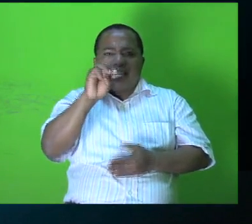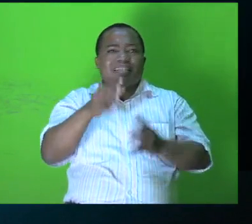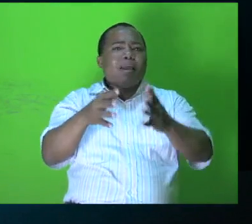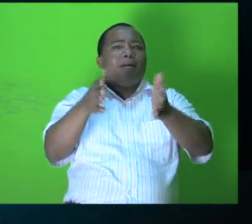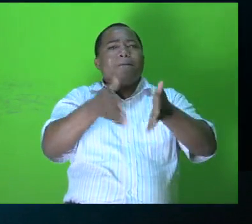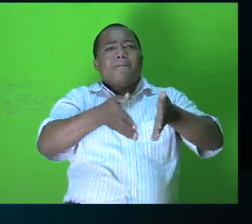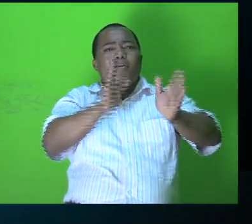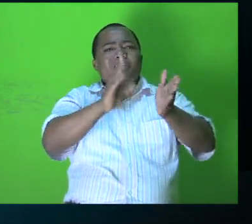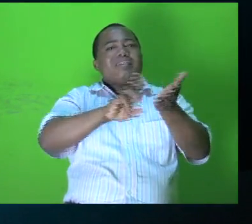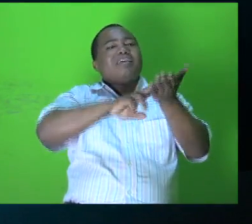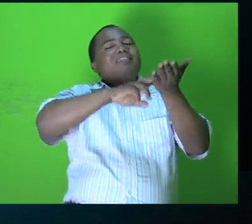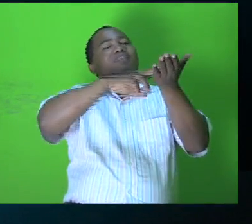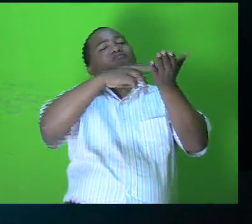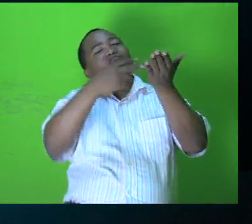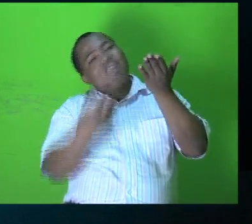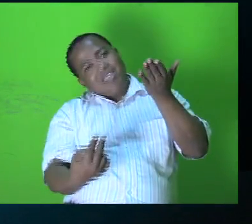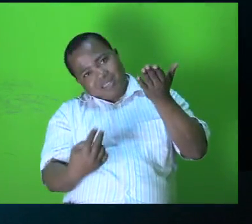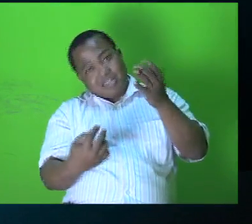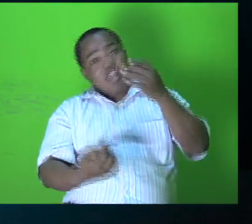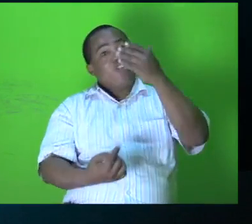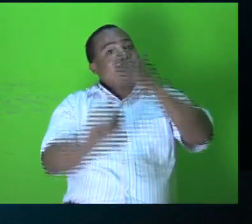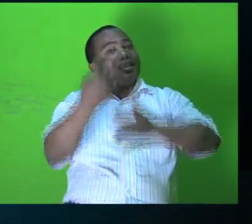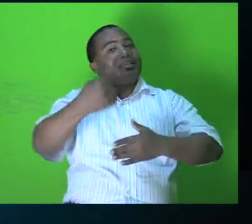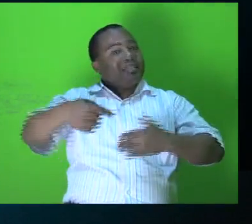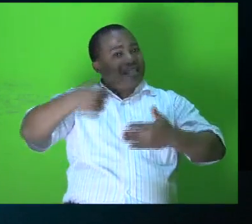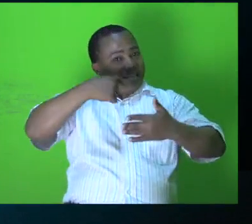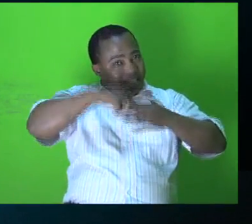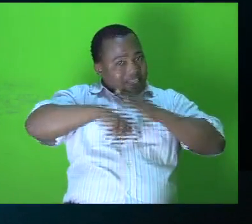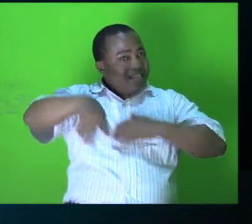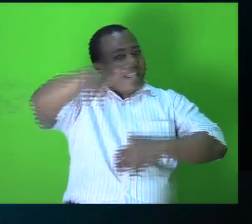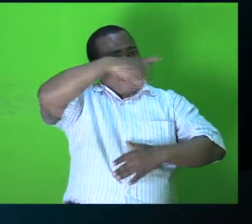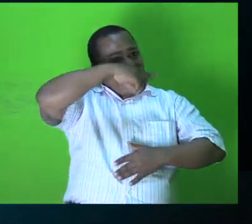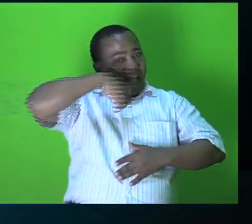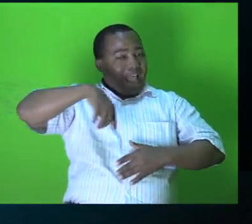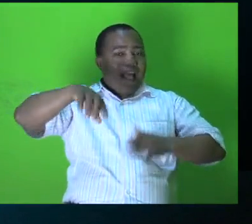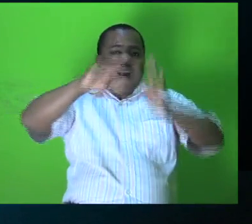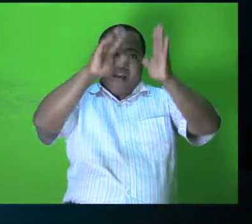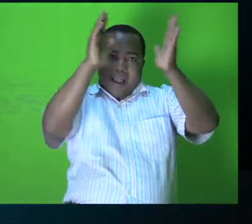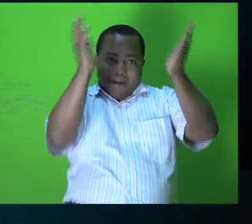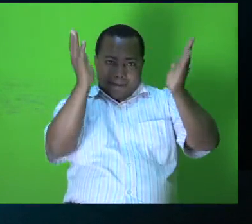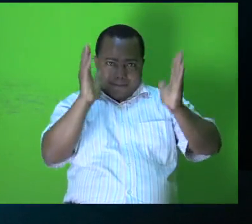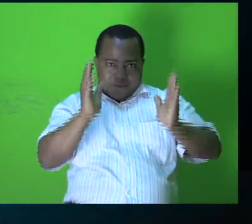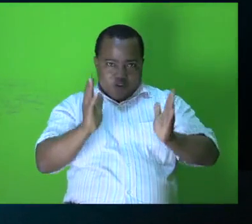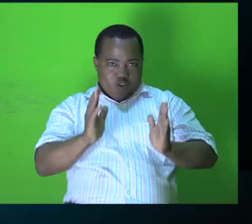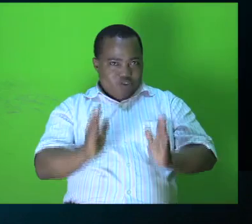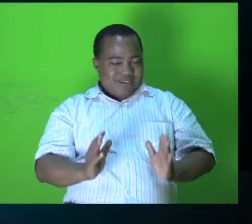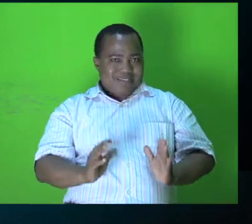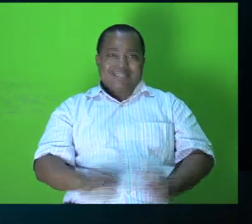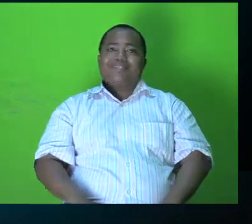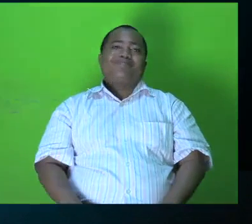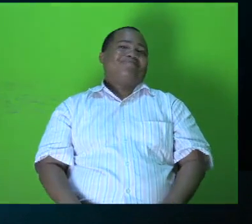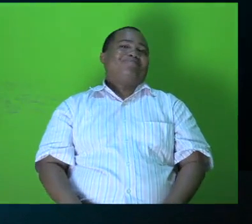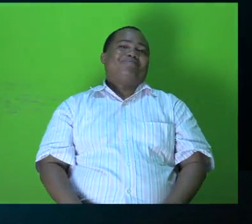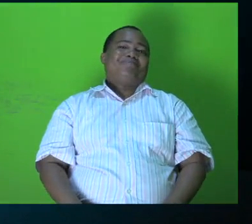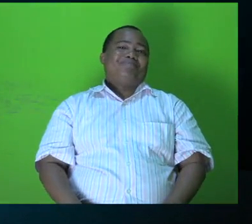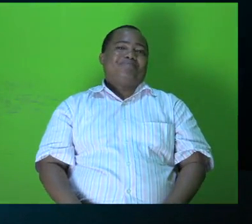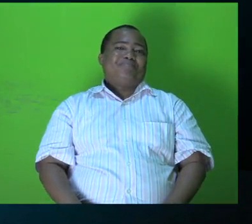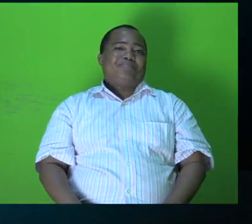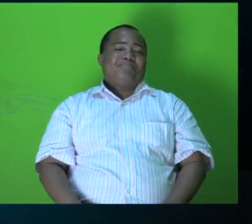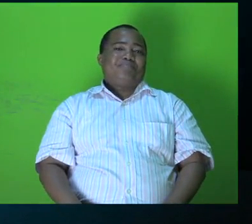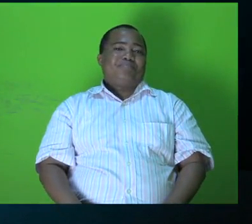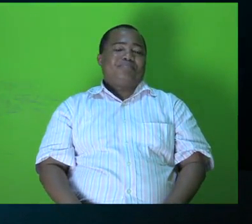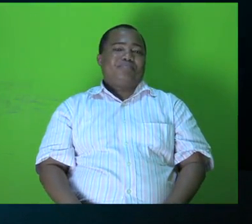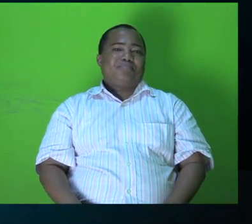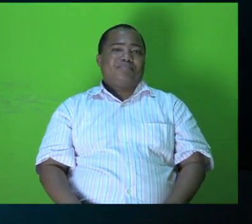to take place in our bodies? What will happen if meiosis process will